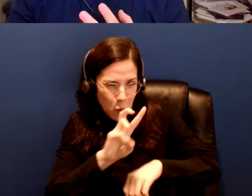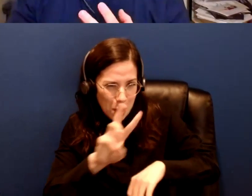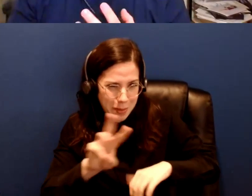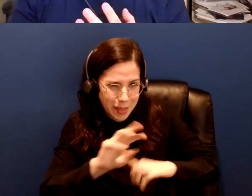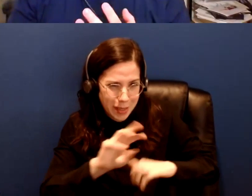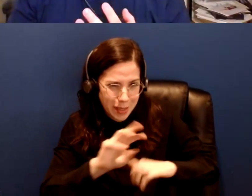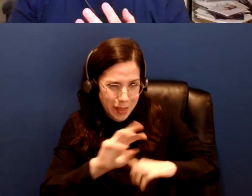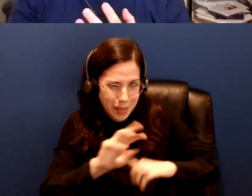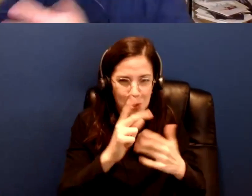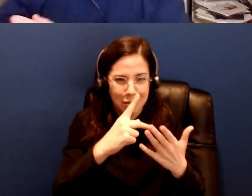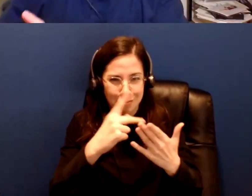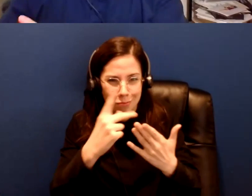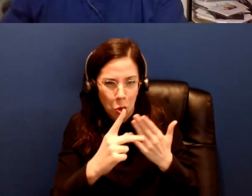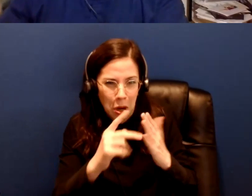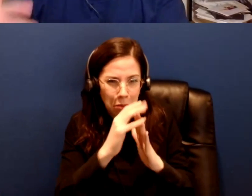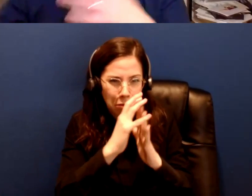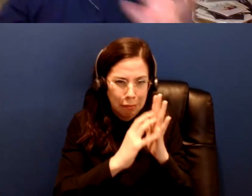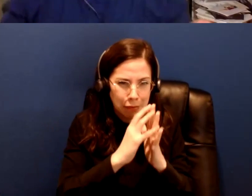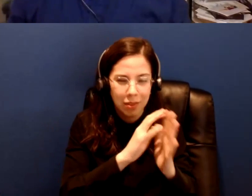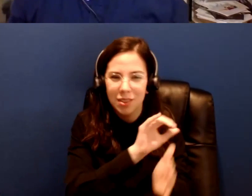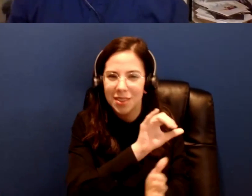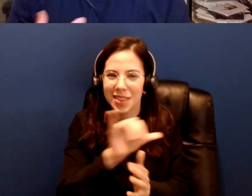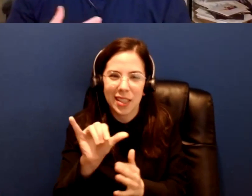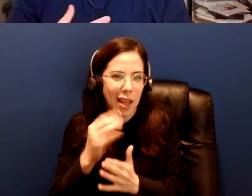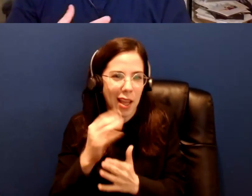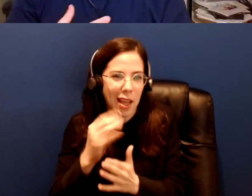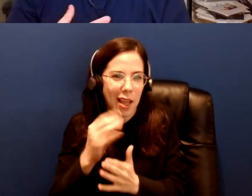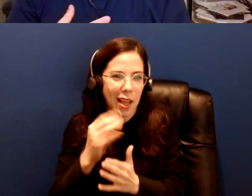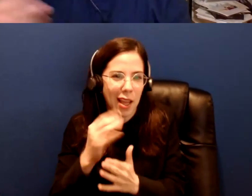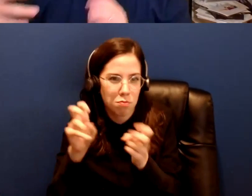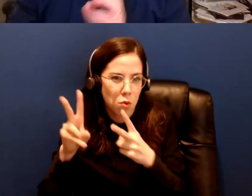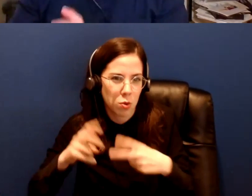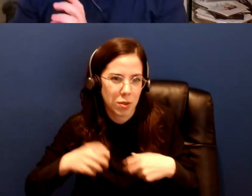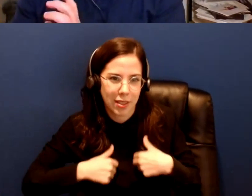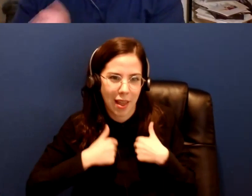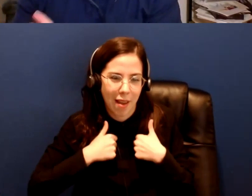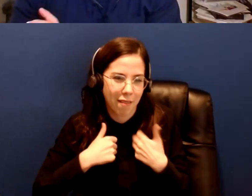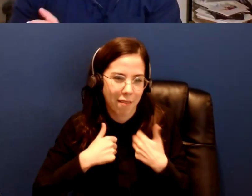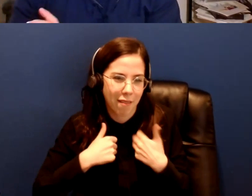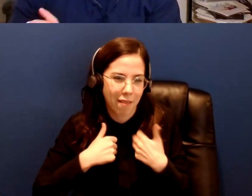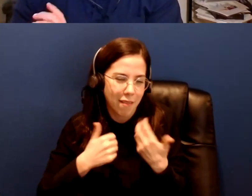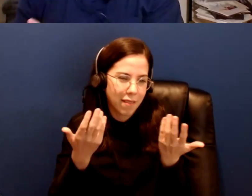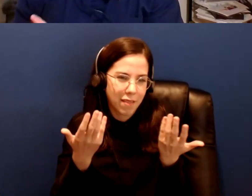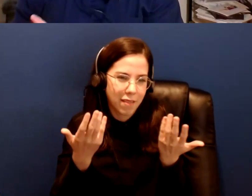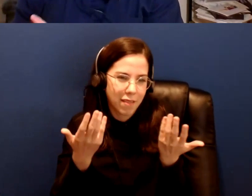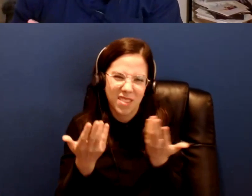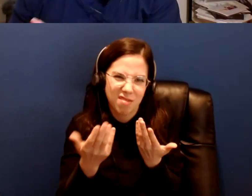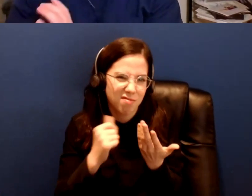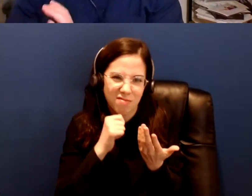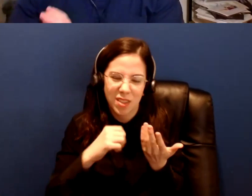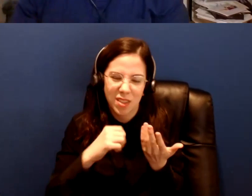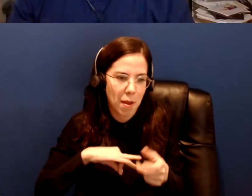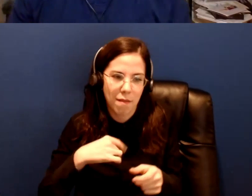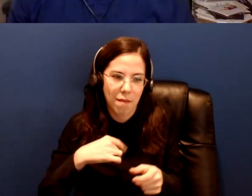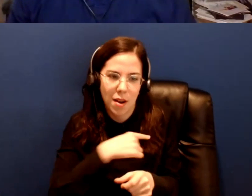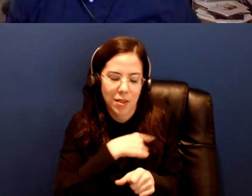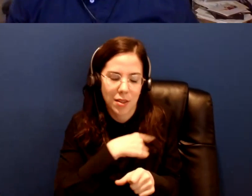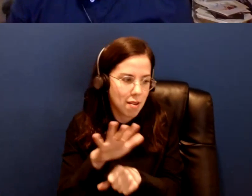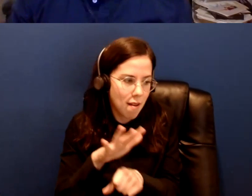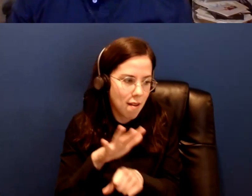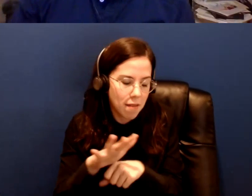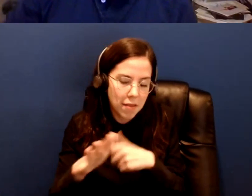we wanted to do than we would do if we were scheduling the posts live, and right. particularly serve us very well. I think for